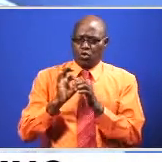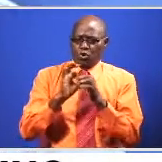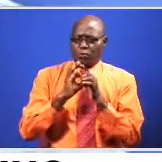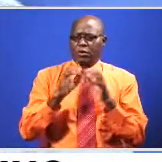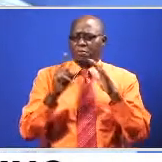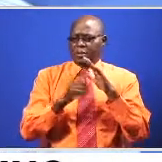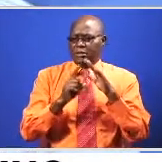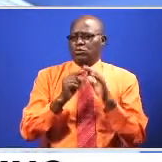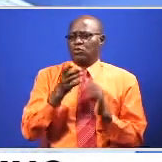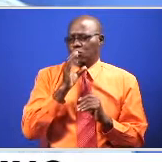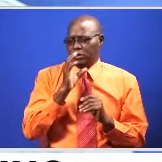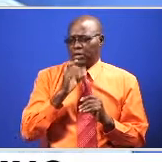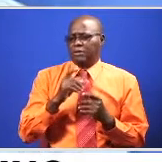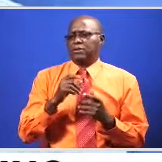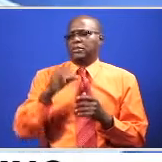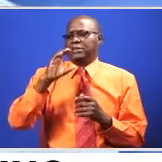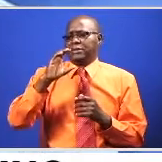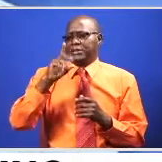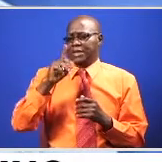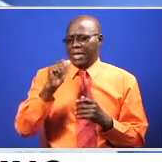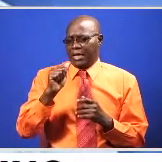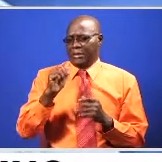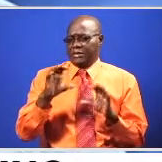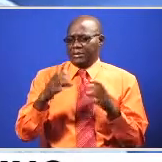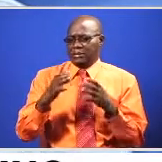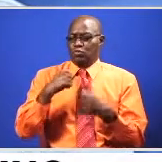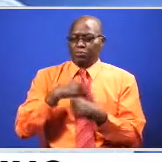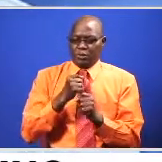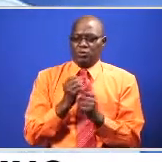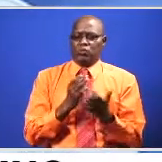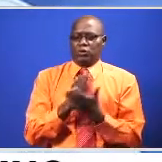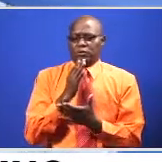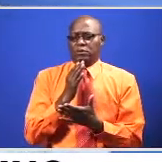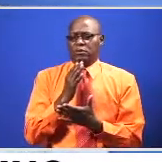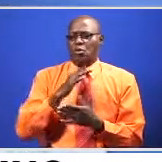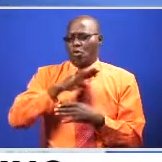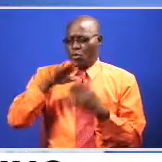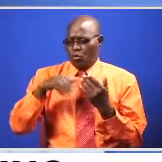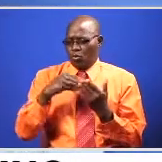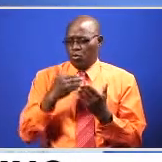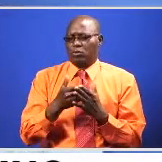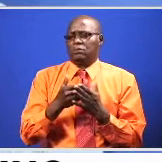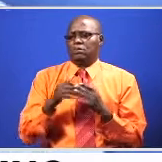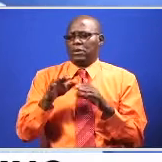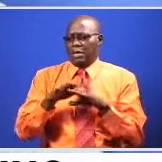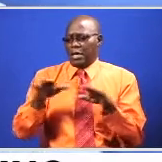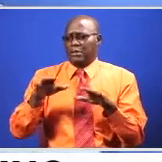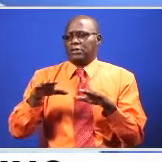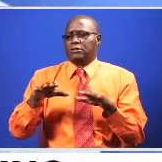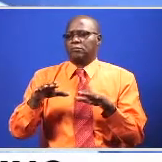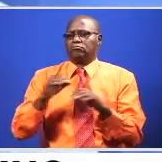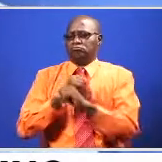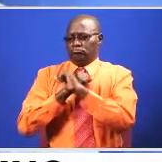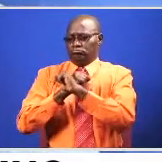Ministry of Water and CDA team to make sure that all the lands has been secured. And